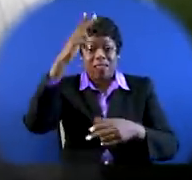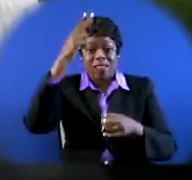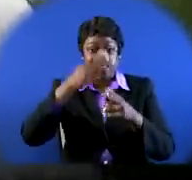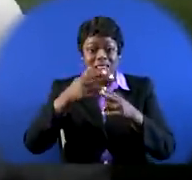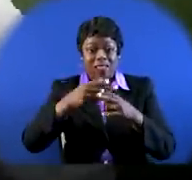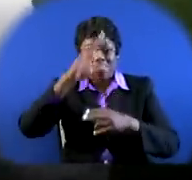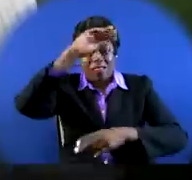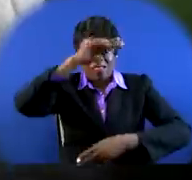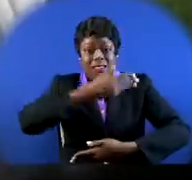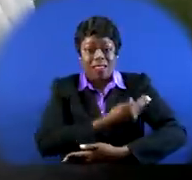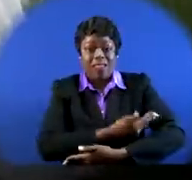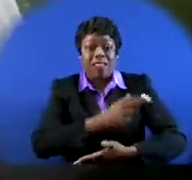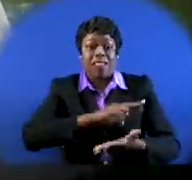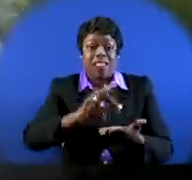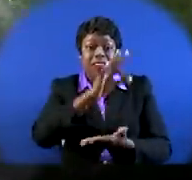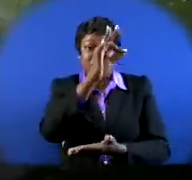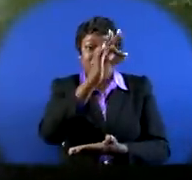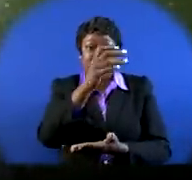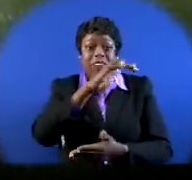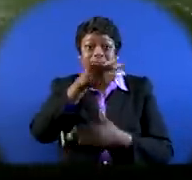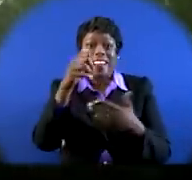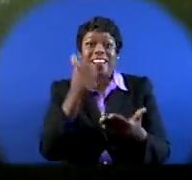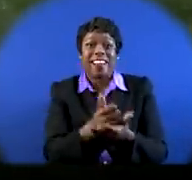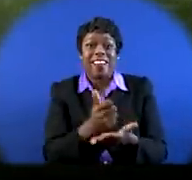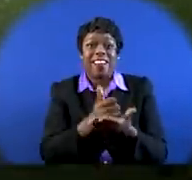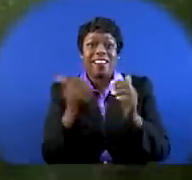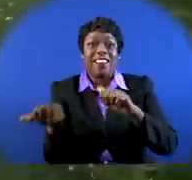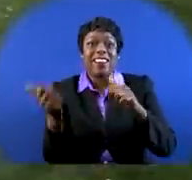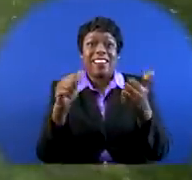Amen. Bless you, brother.